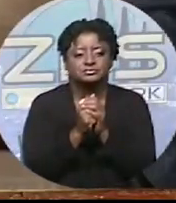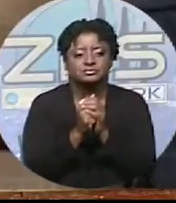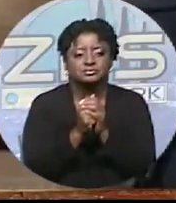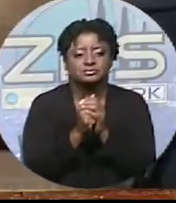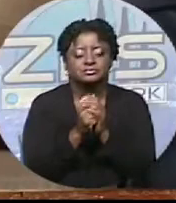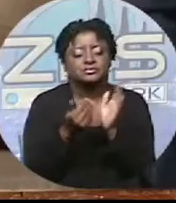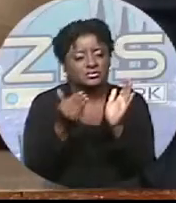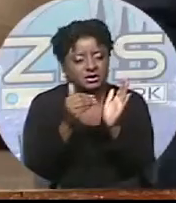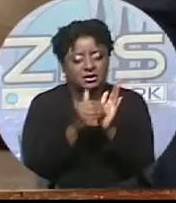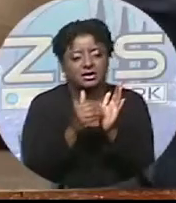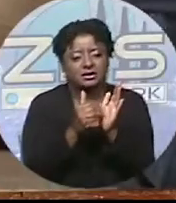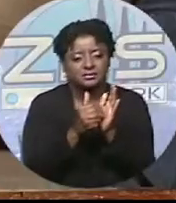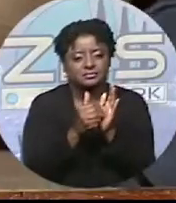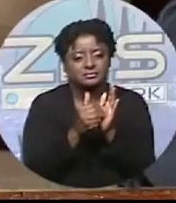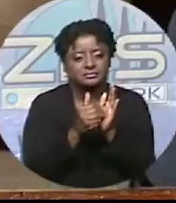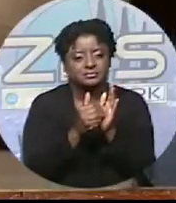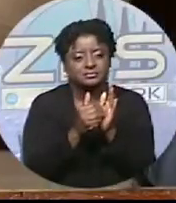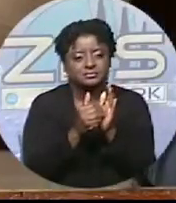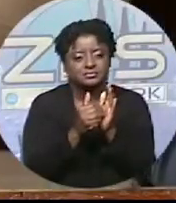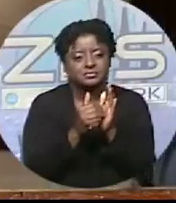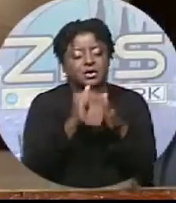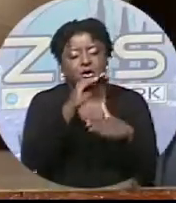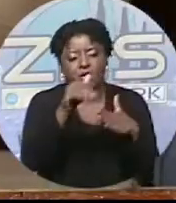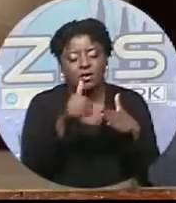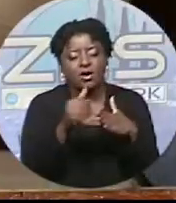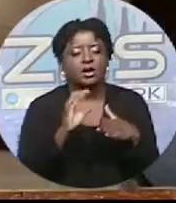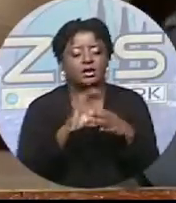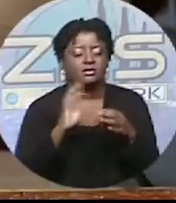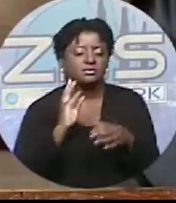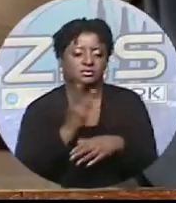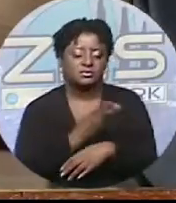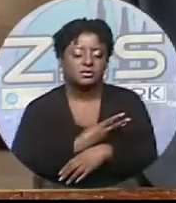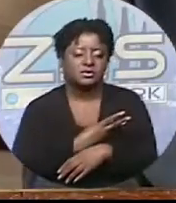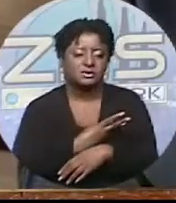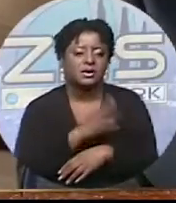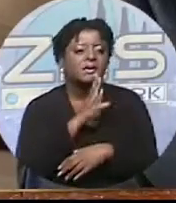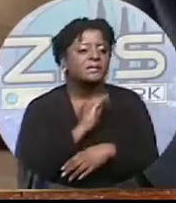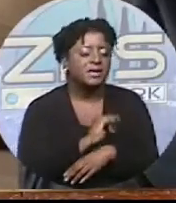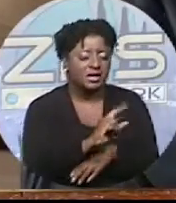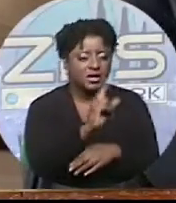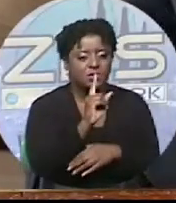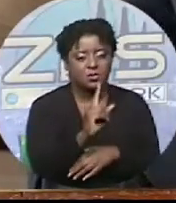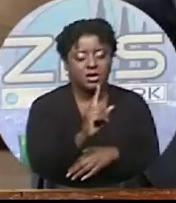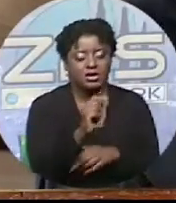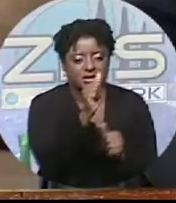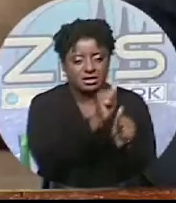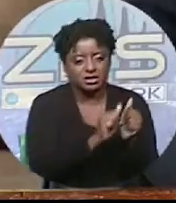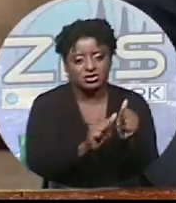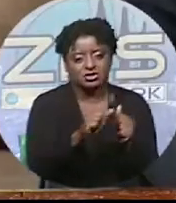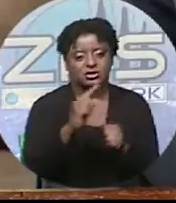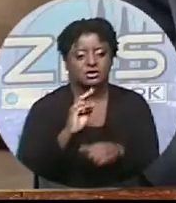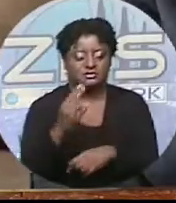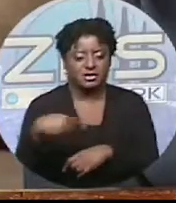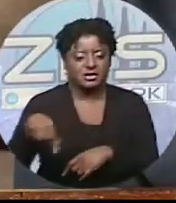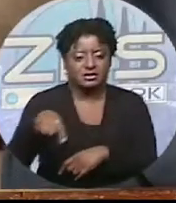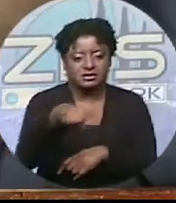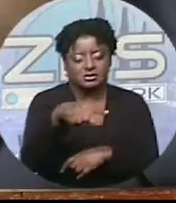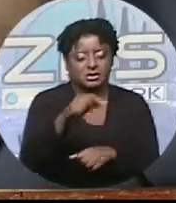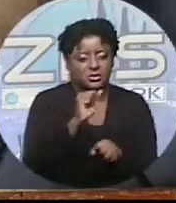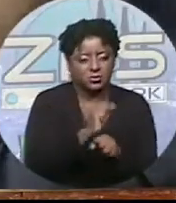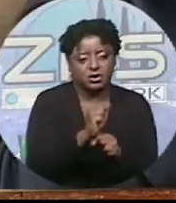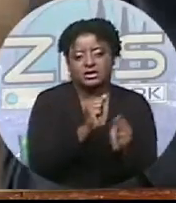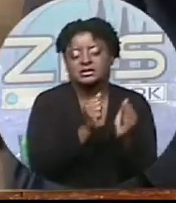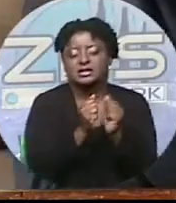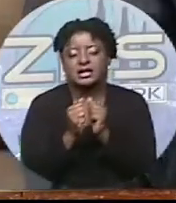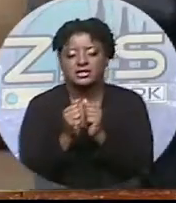So again, all are we being one, each of us working